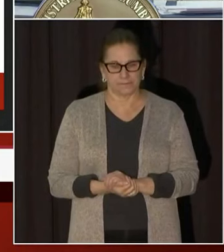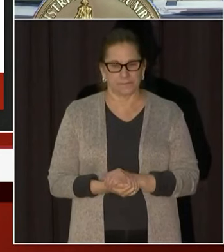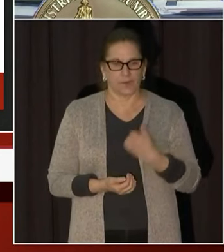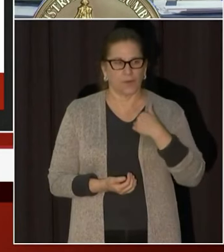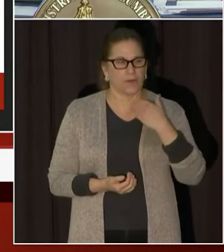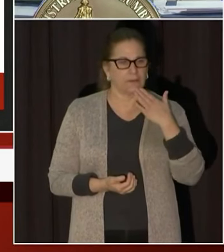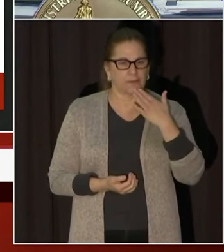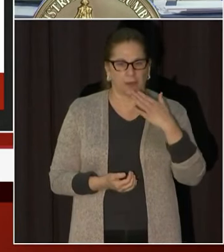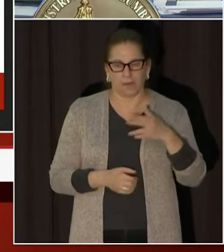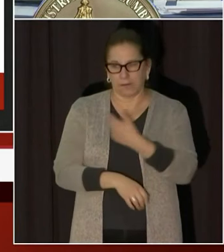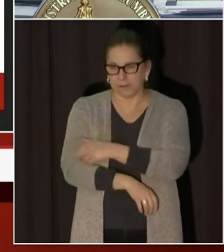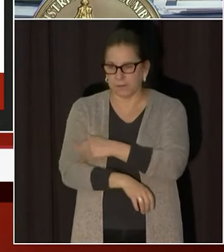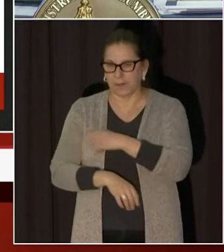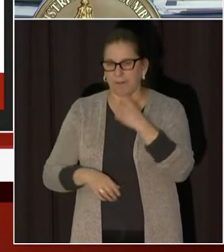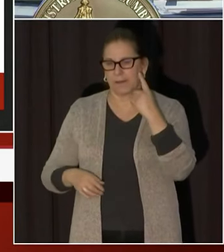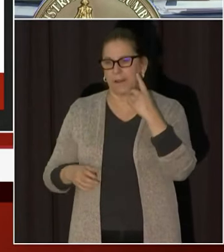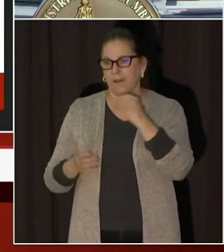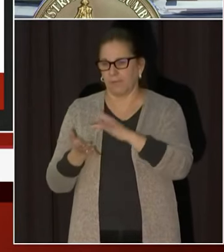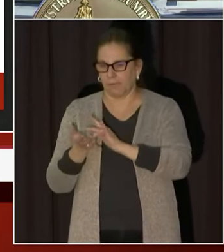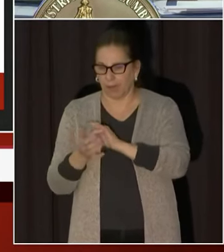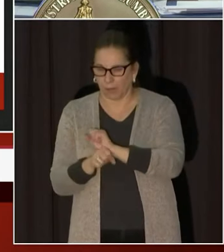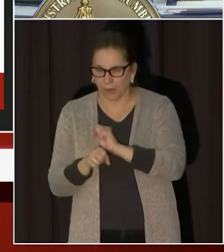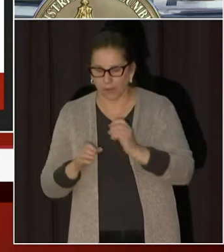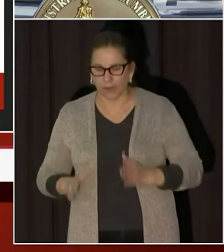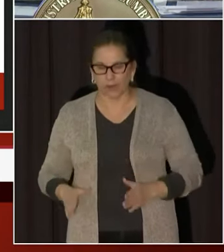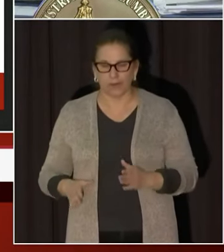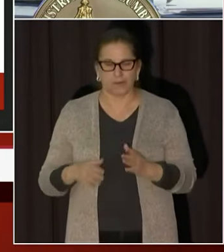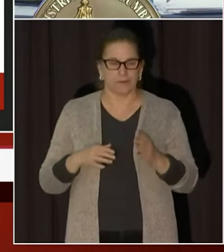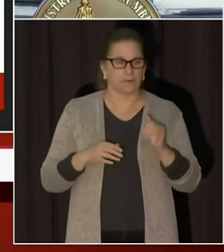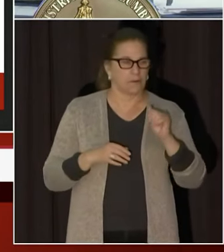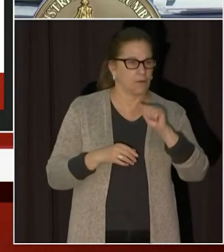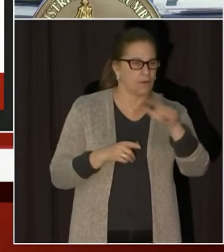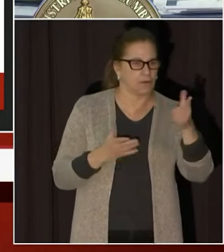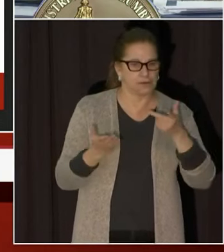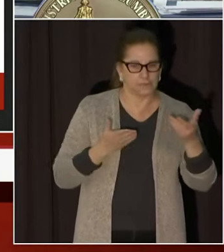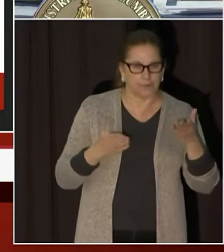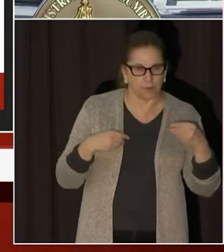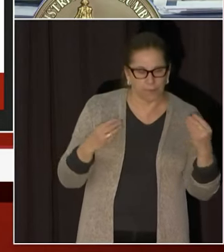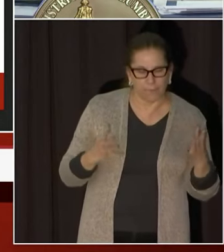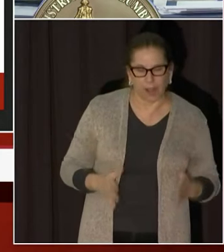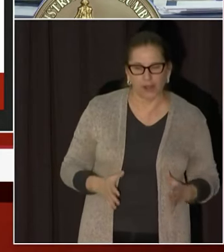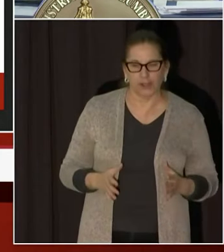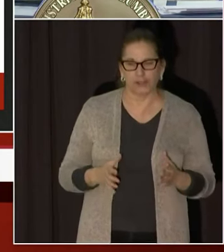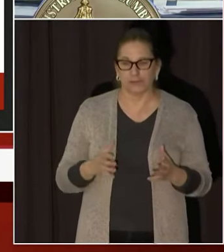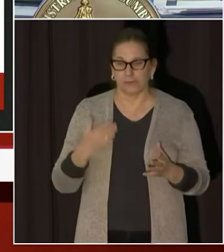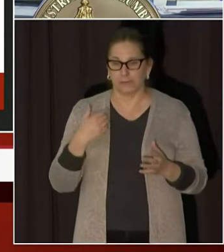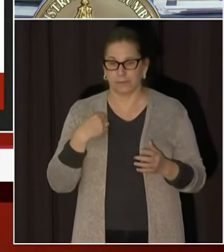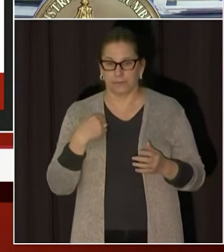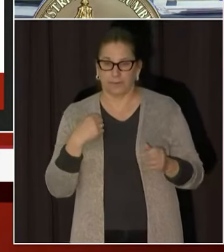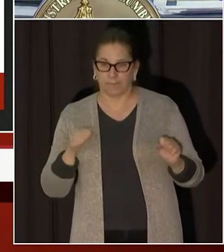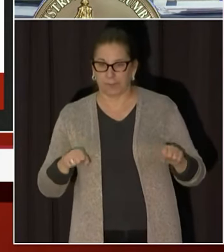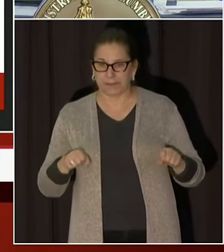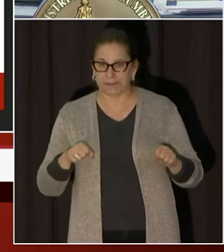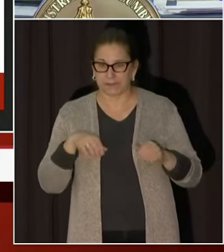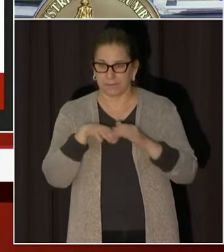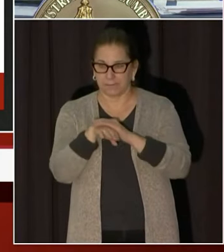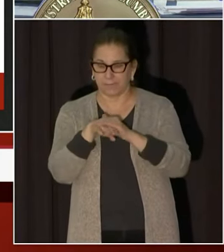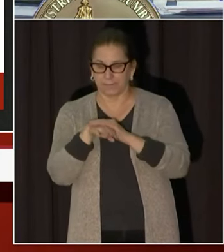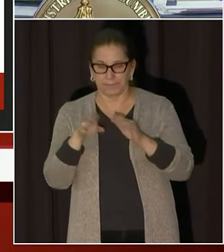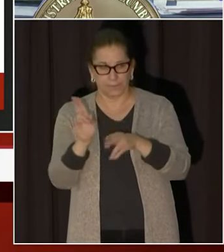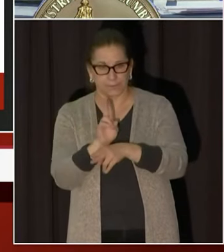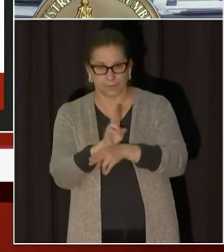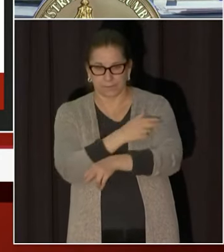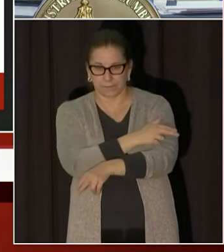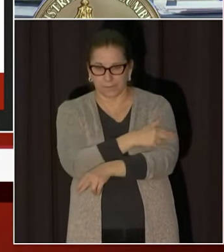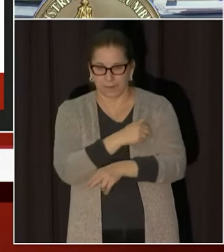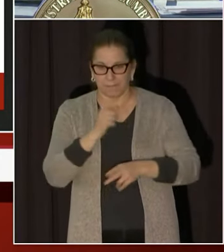medical workers for all of the work that they're doing to support their